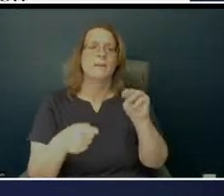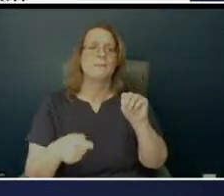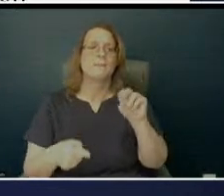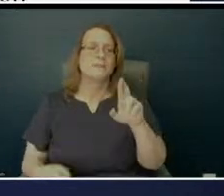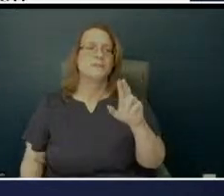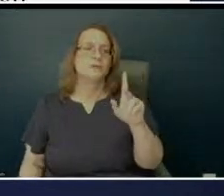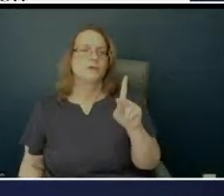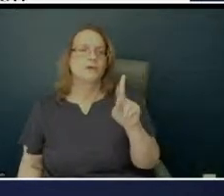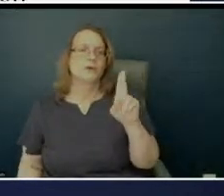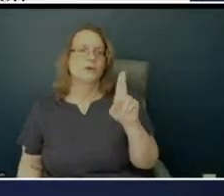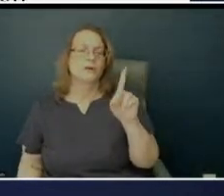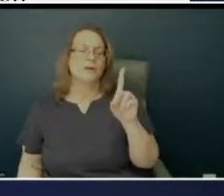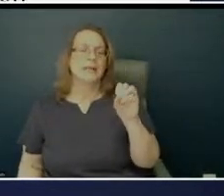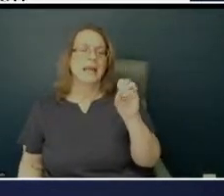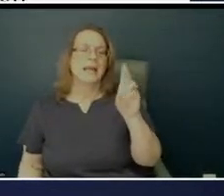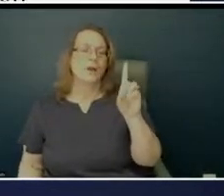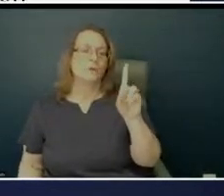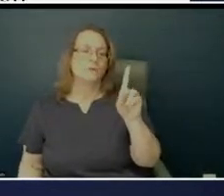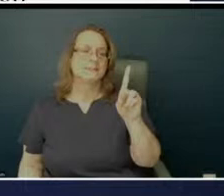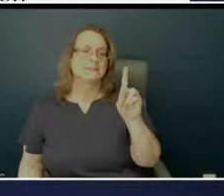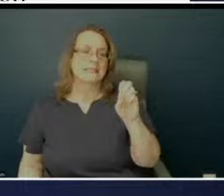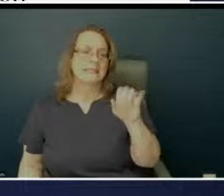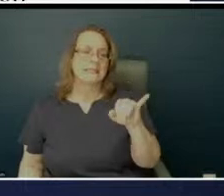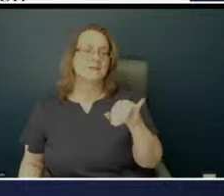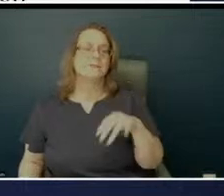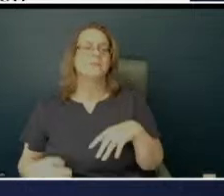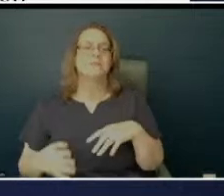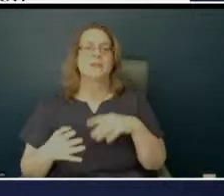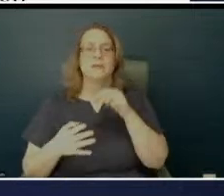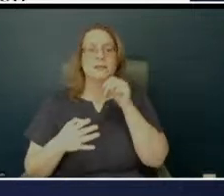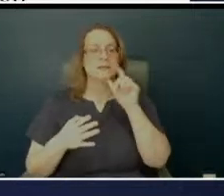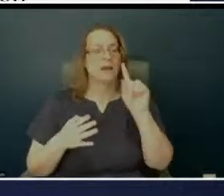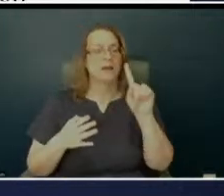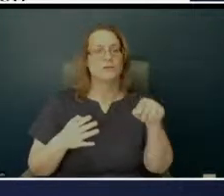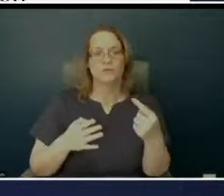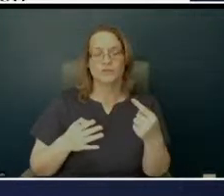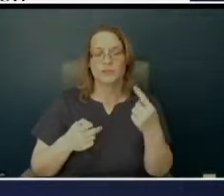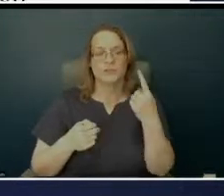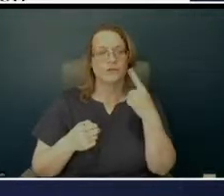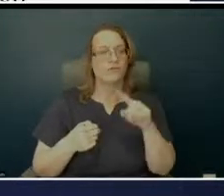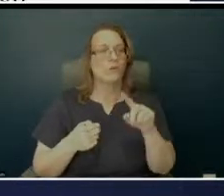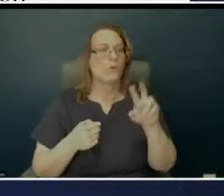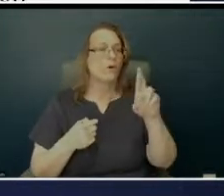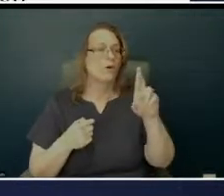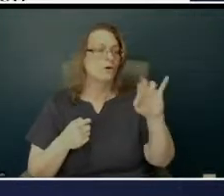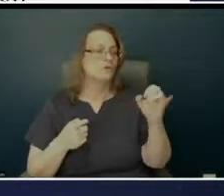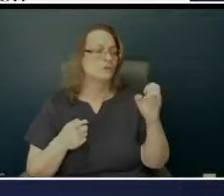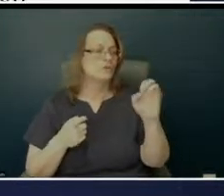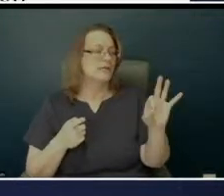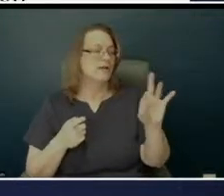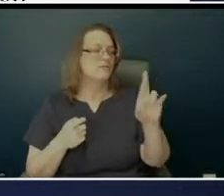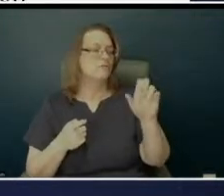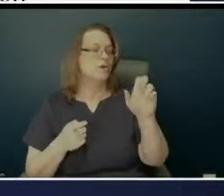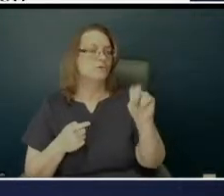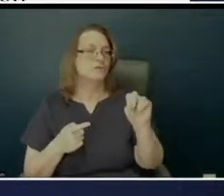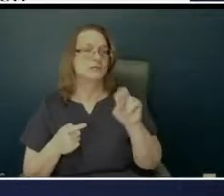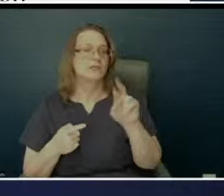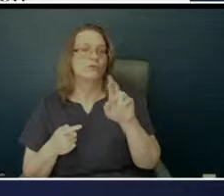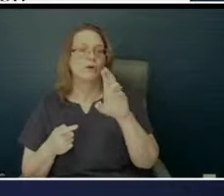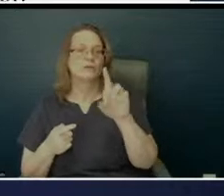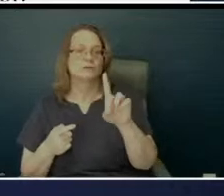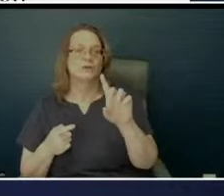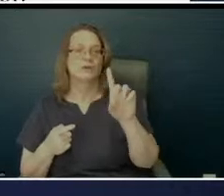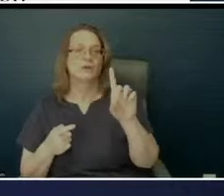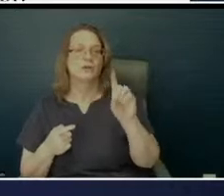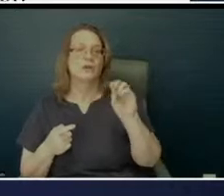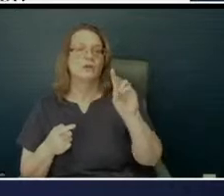not just for Clark's signature, but also for our witnesses today, Jeff Rosen and Richard Donahue. When it became clear that